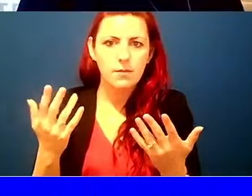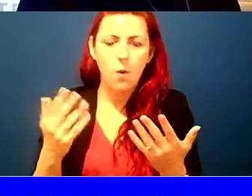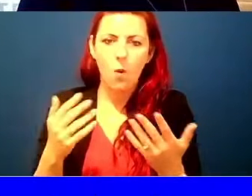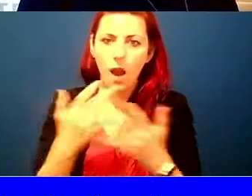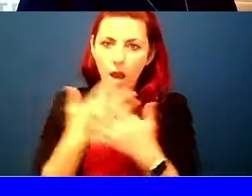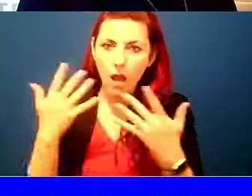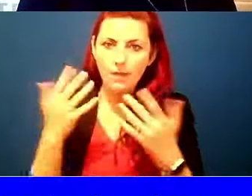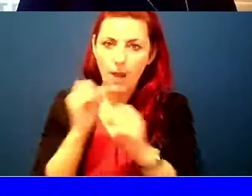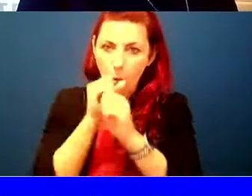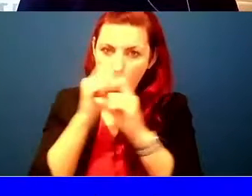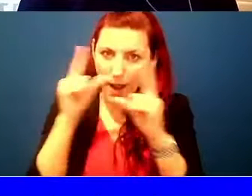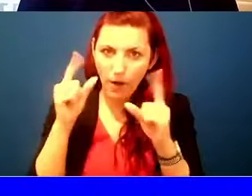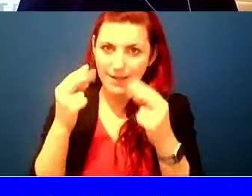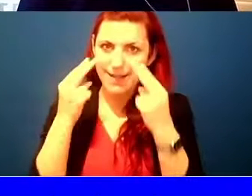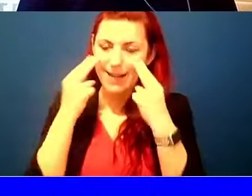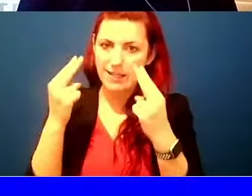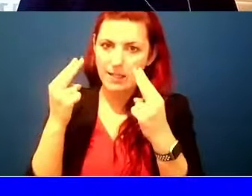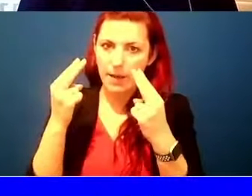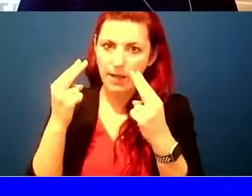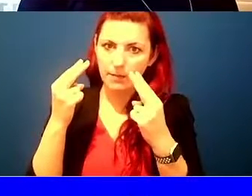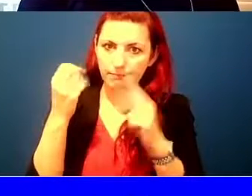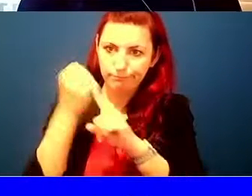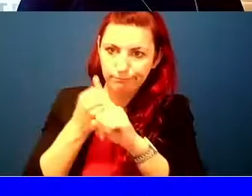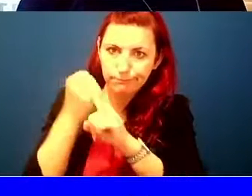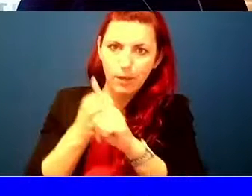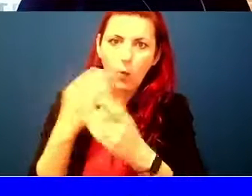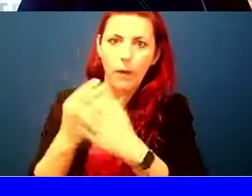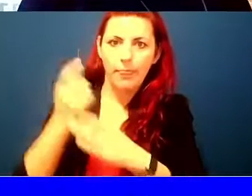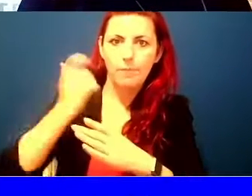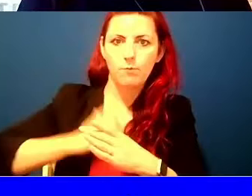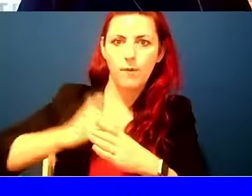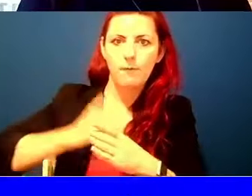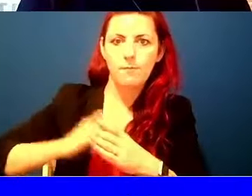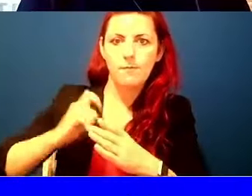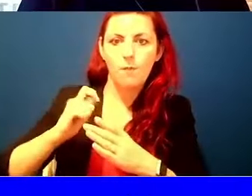creation that needs to be done around that.